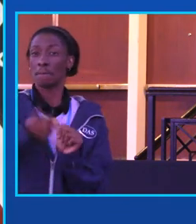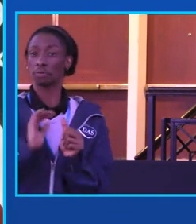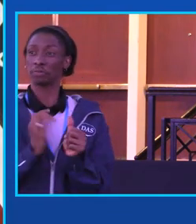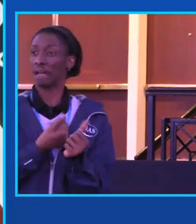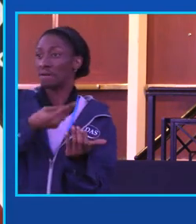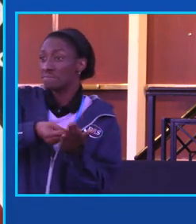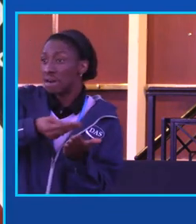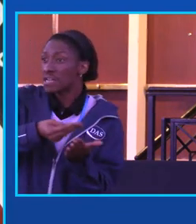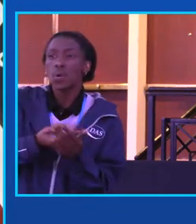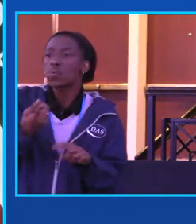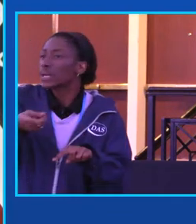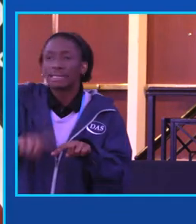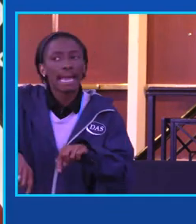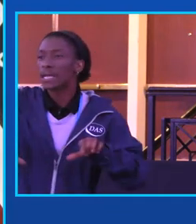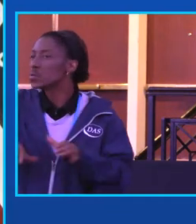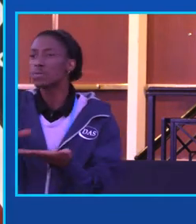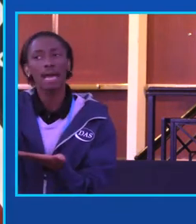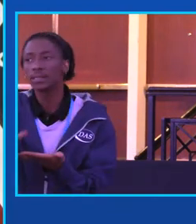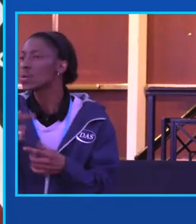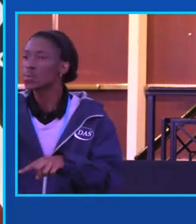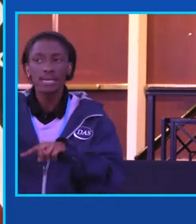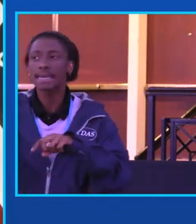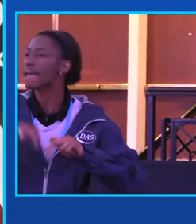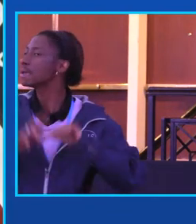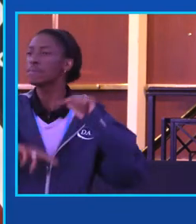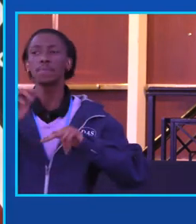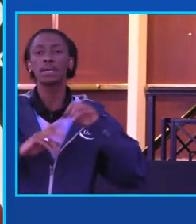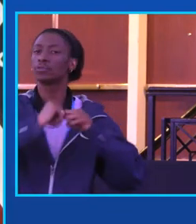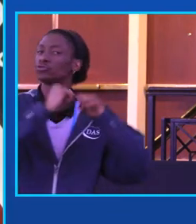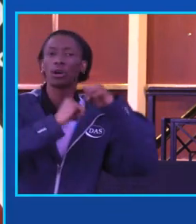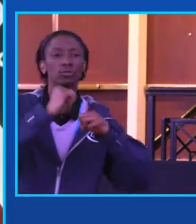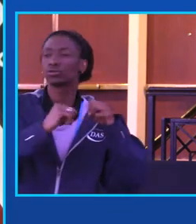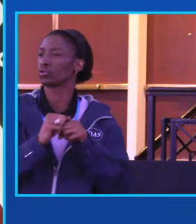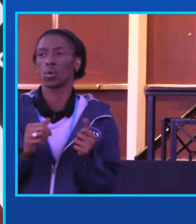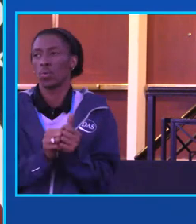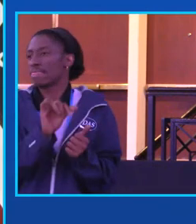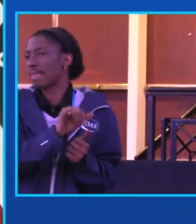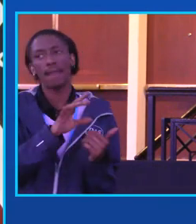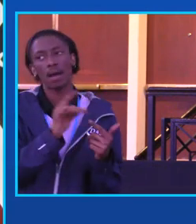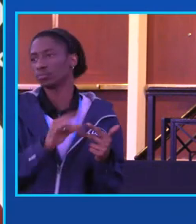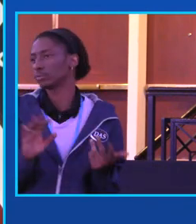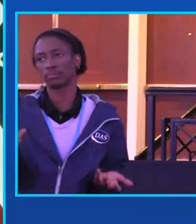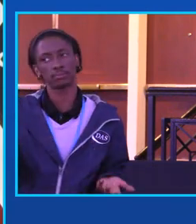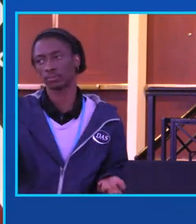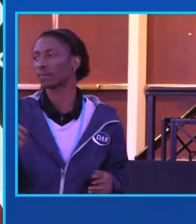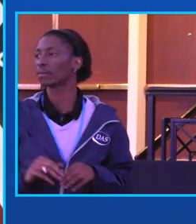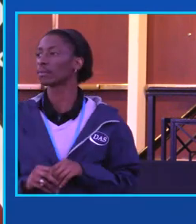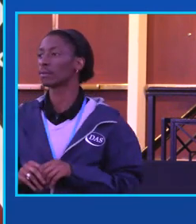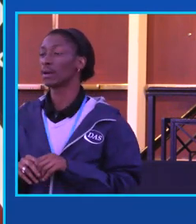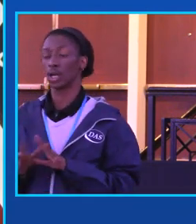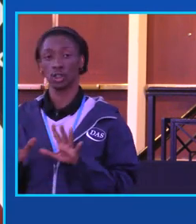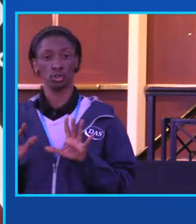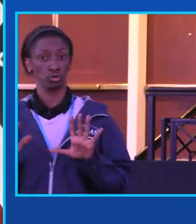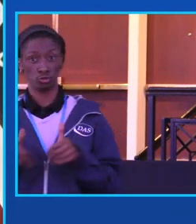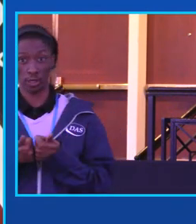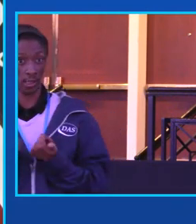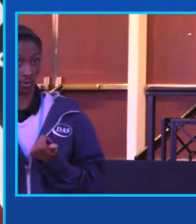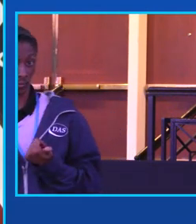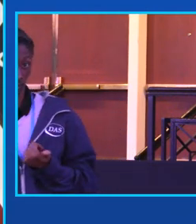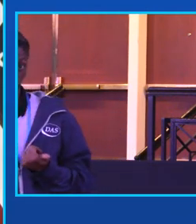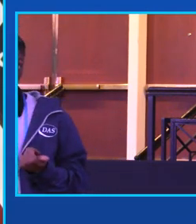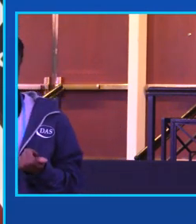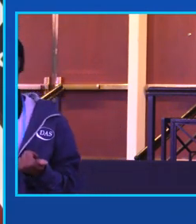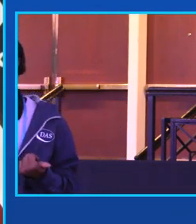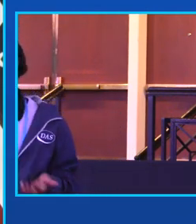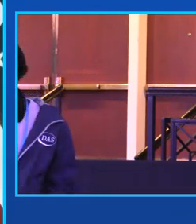We cannot do that. We cannot build infrastructure by doing it that way. The challenge is simply